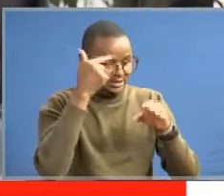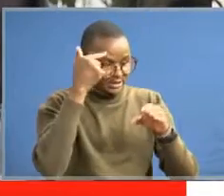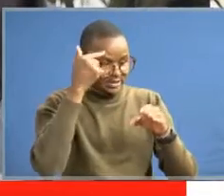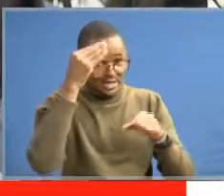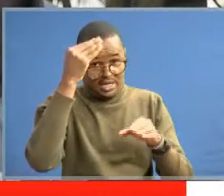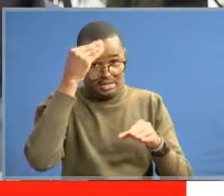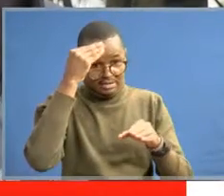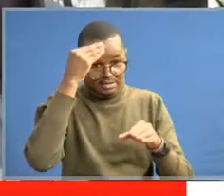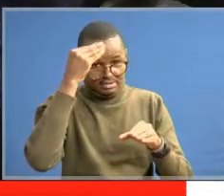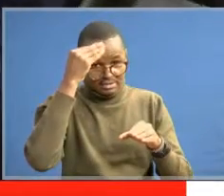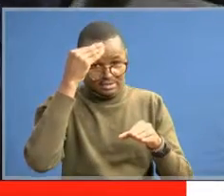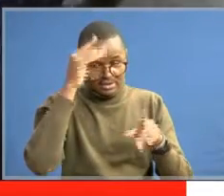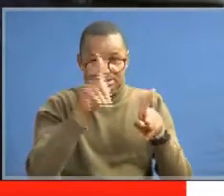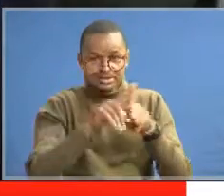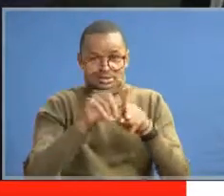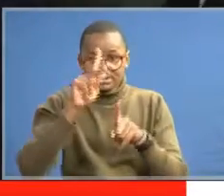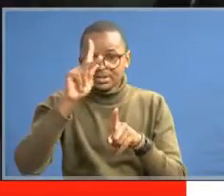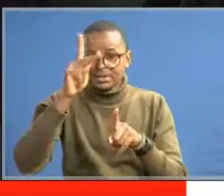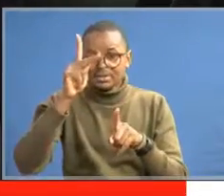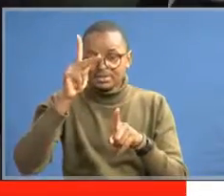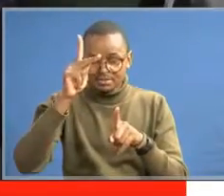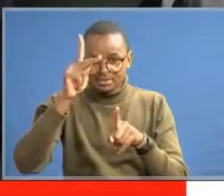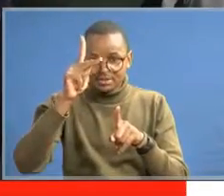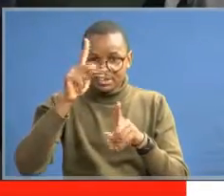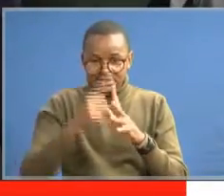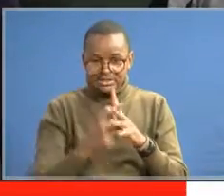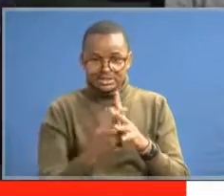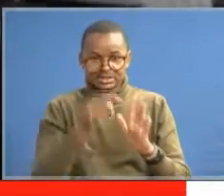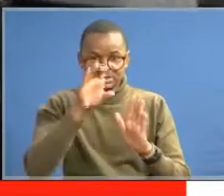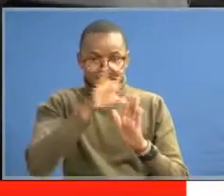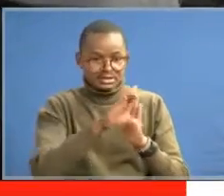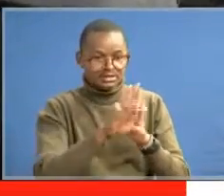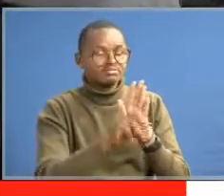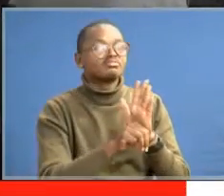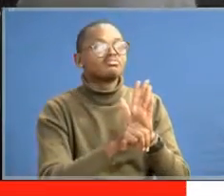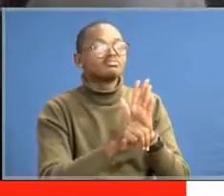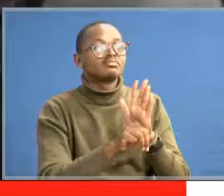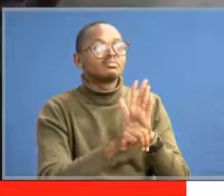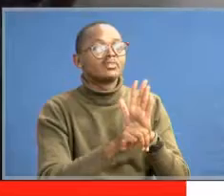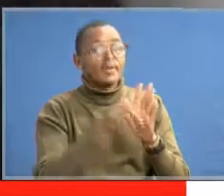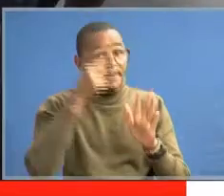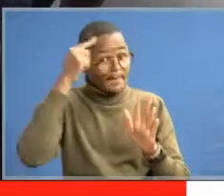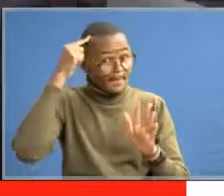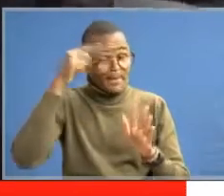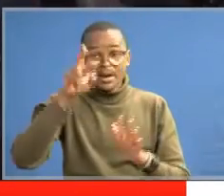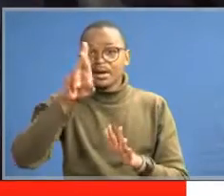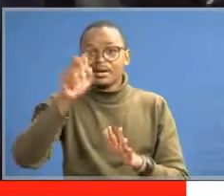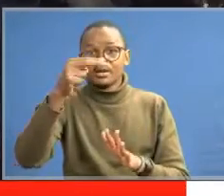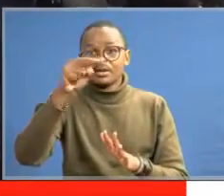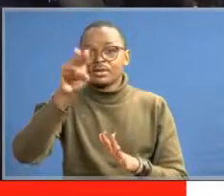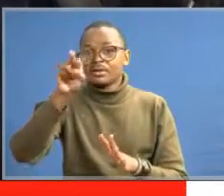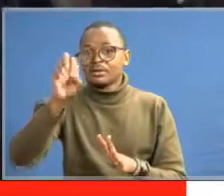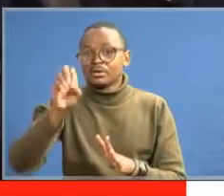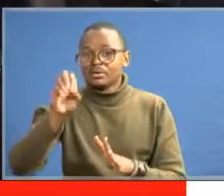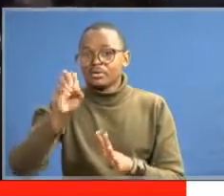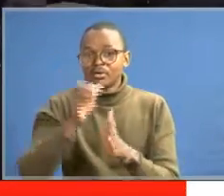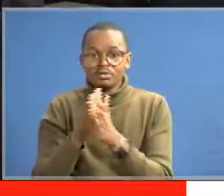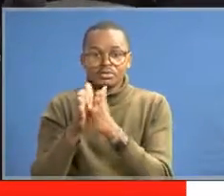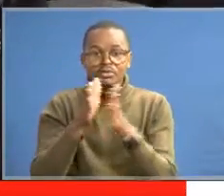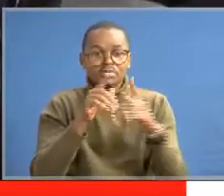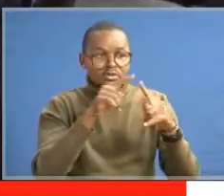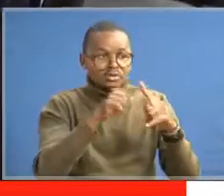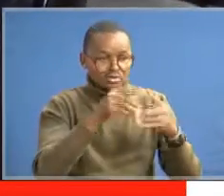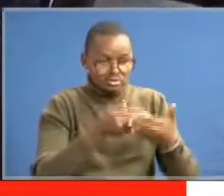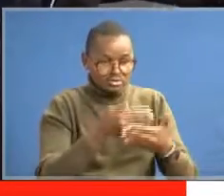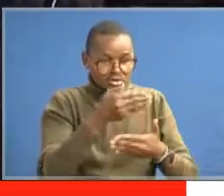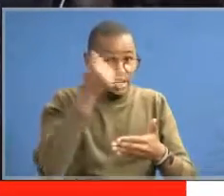education sector, and with the Kenyan government keen on rolling out the competency-based curriculum, Black Rhino VR company has jumped on the opportunity to